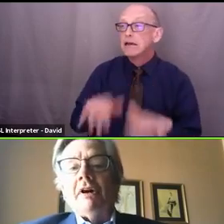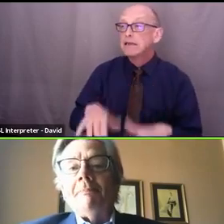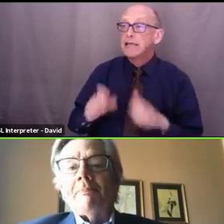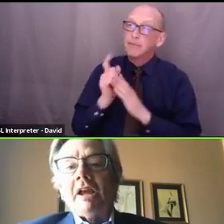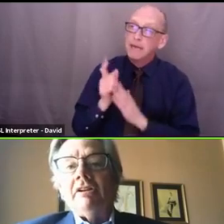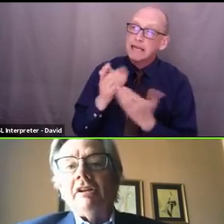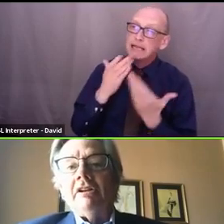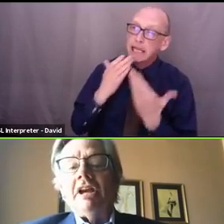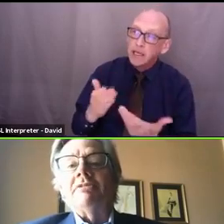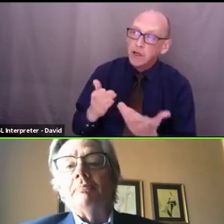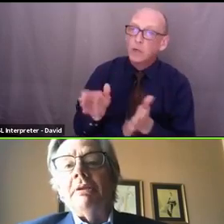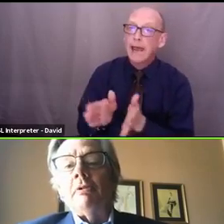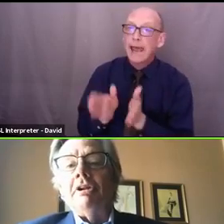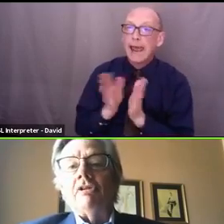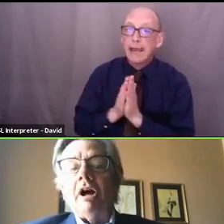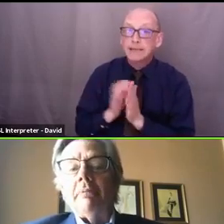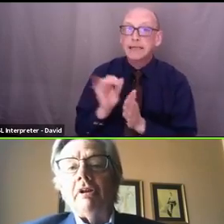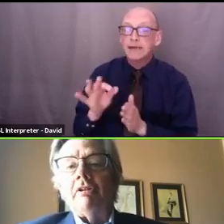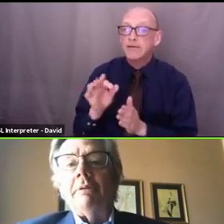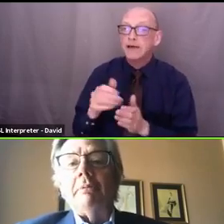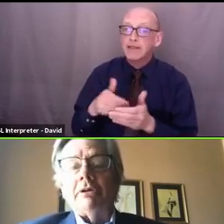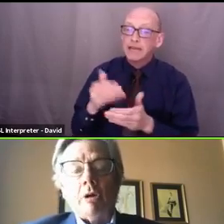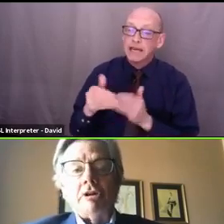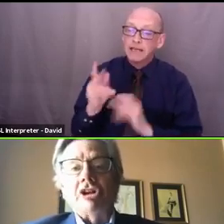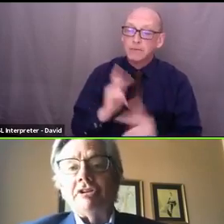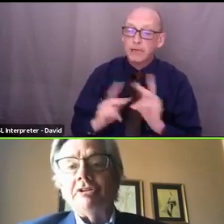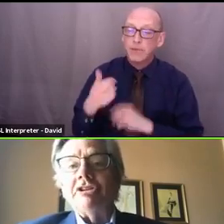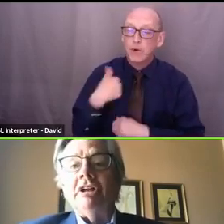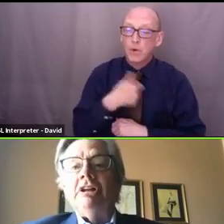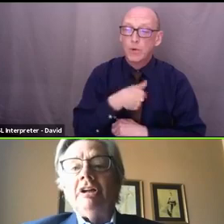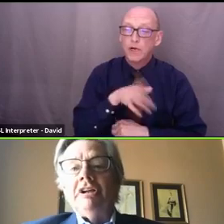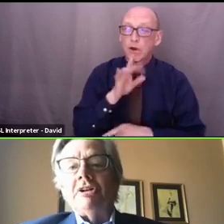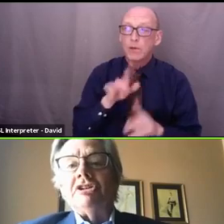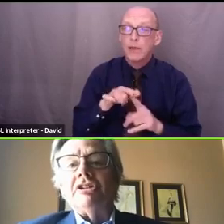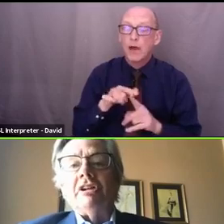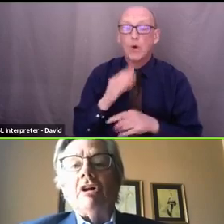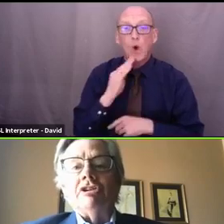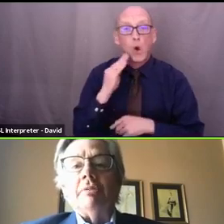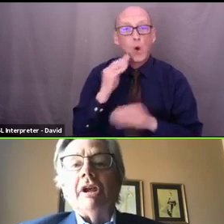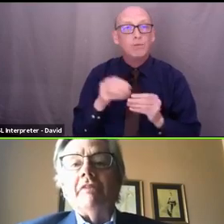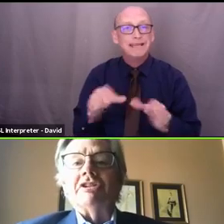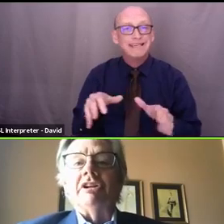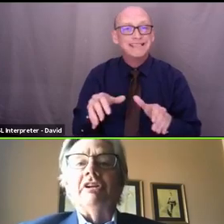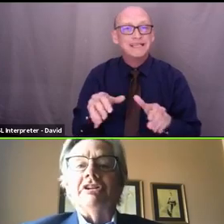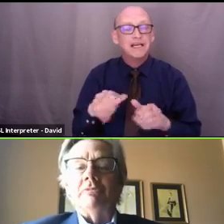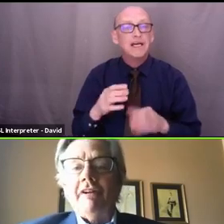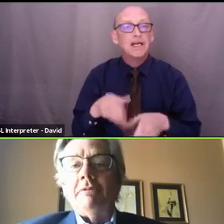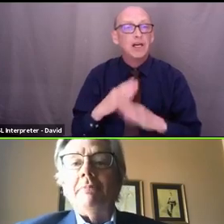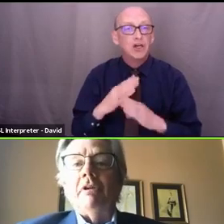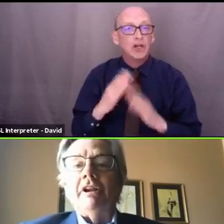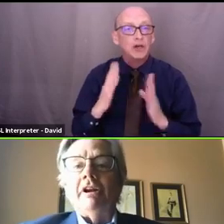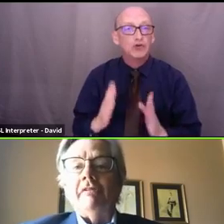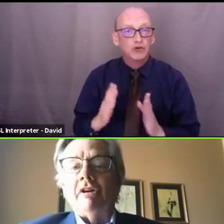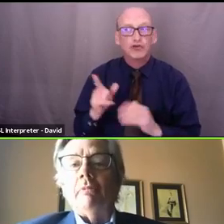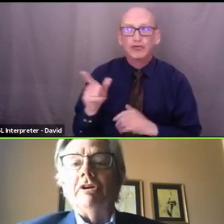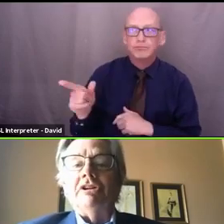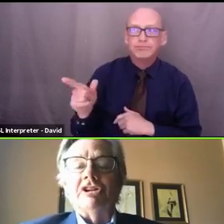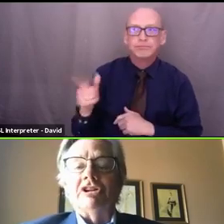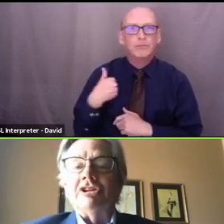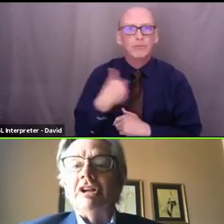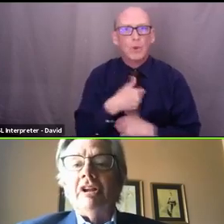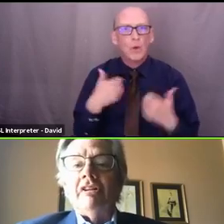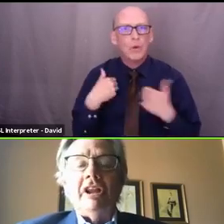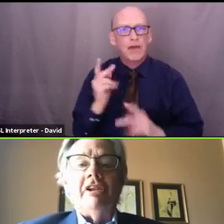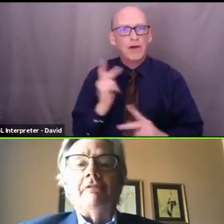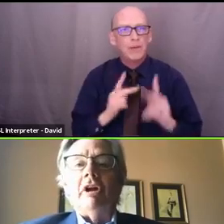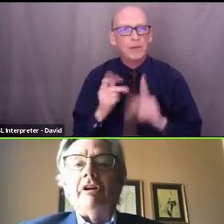you if the next people we talk about are the people in the homeless shelters. As much as the long-term care facilities, we have people that are in vulnerable